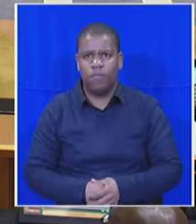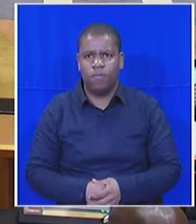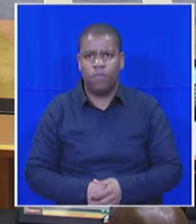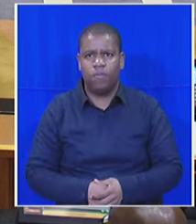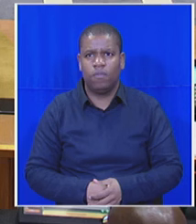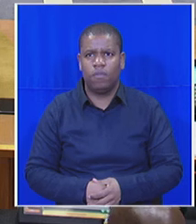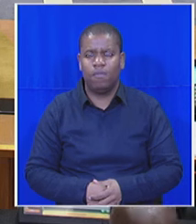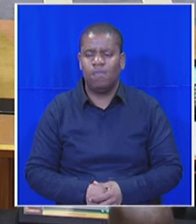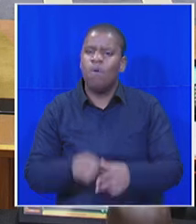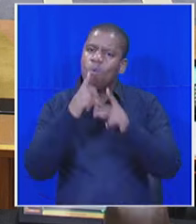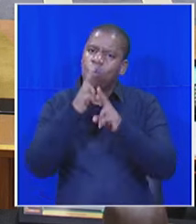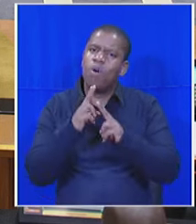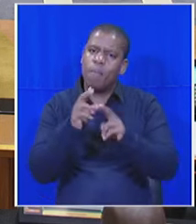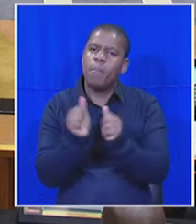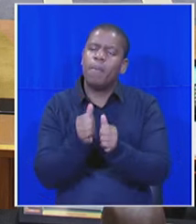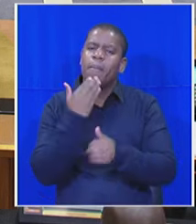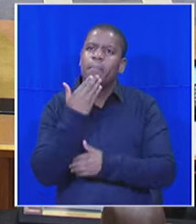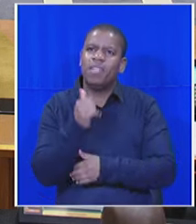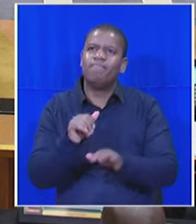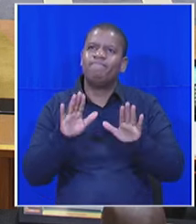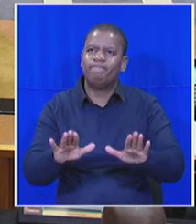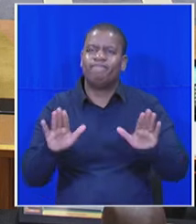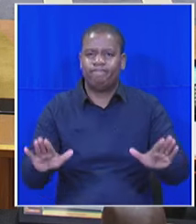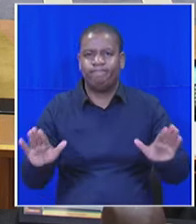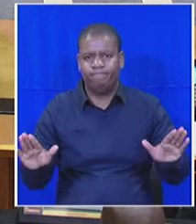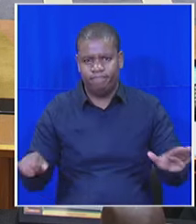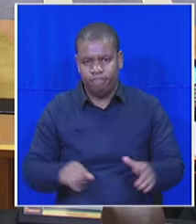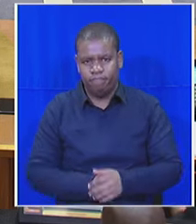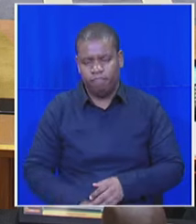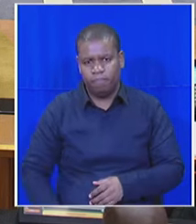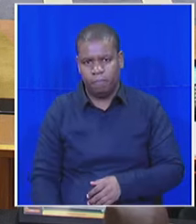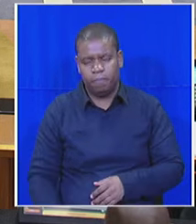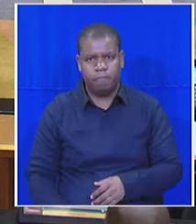Honorable members, please allow the member to speak.